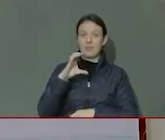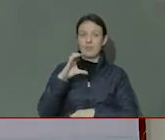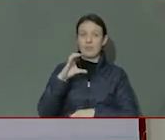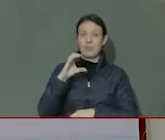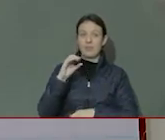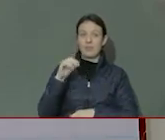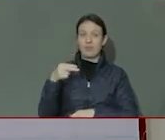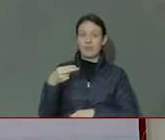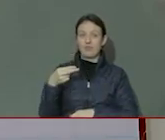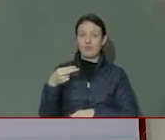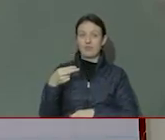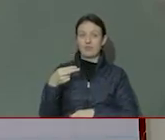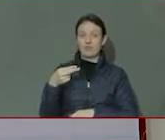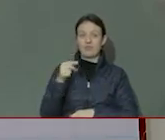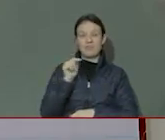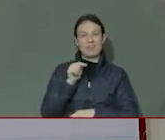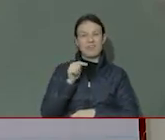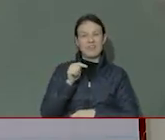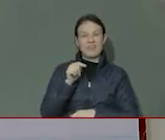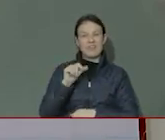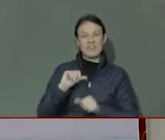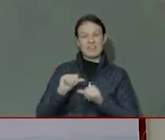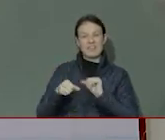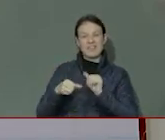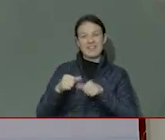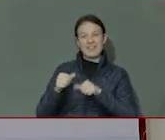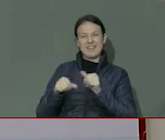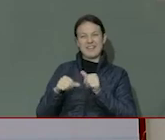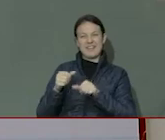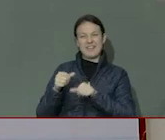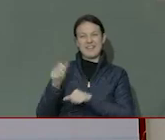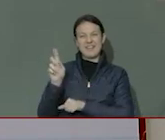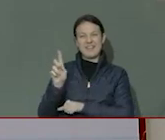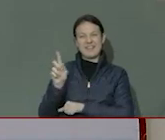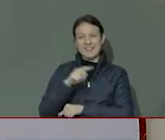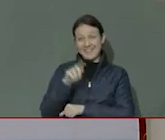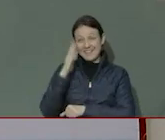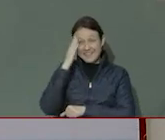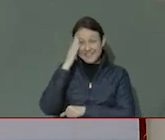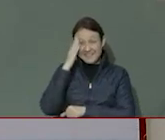What homologous series is this, grade 12? Ethanoic acid.